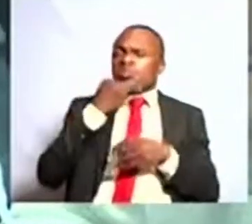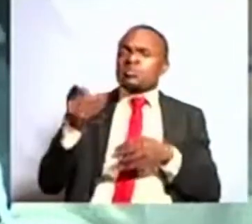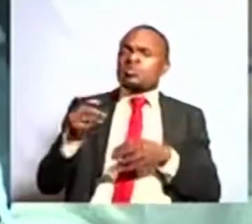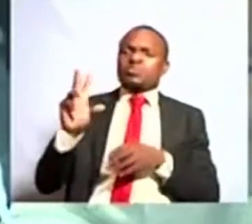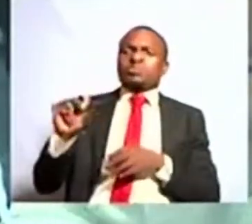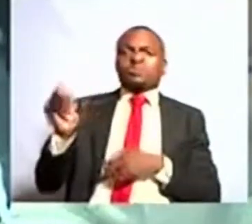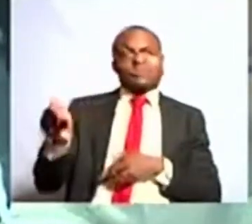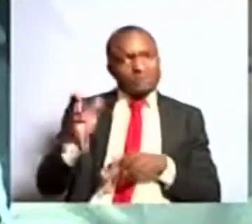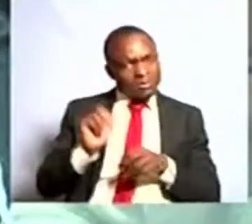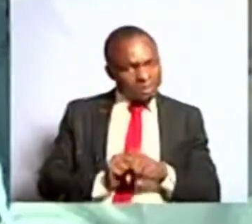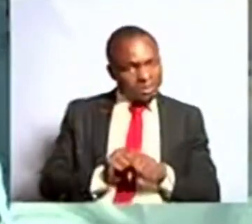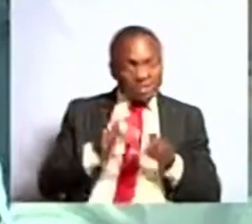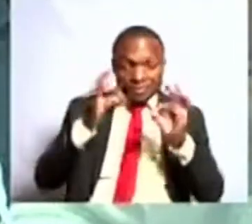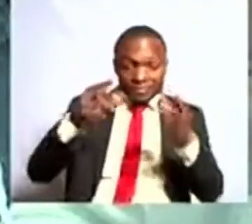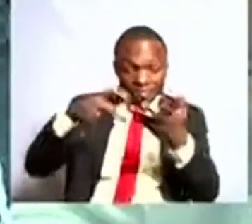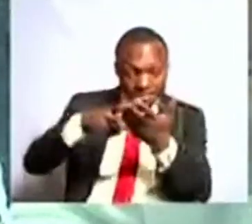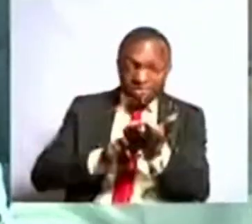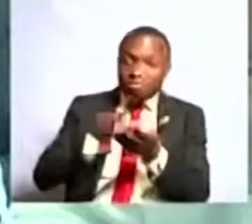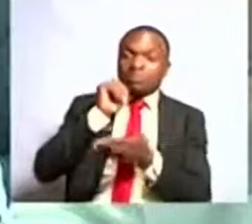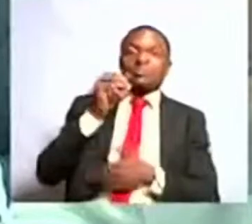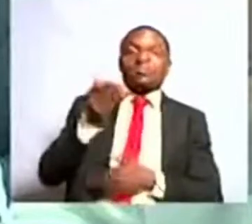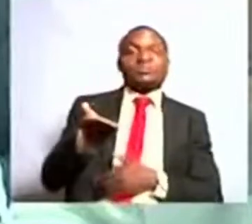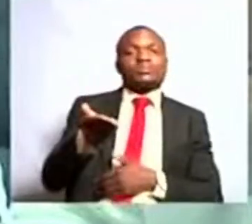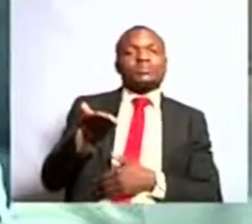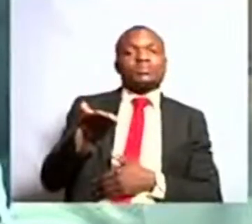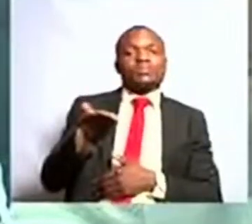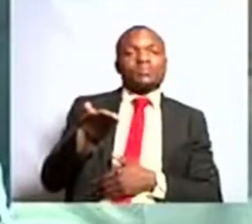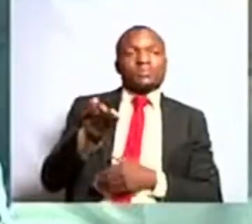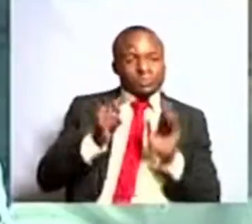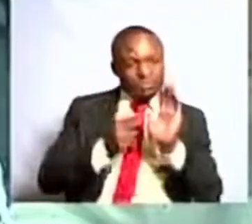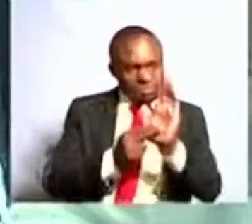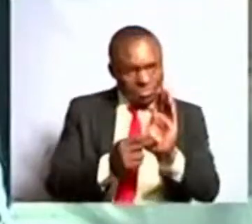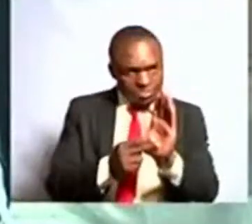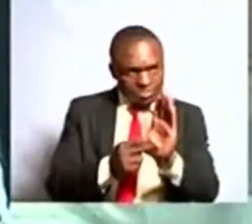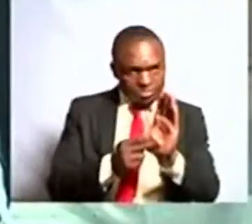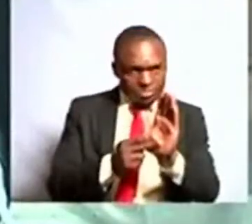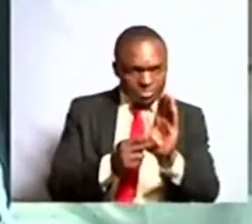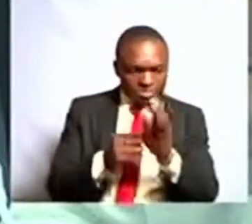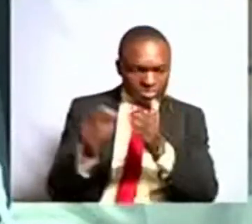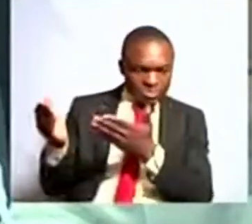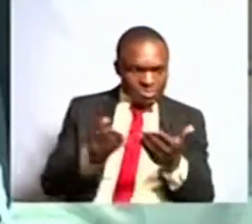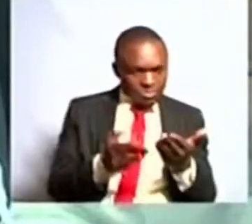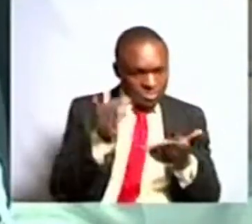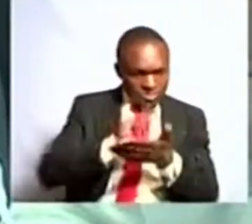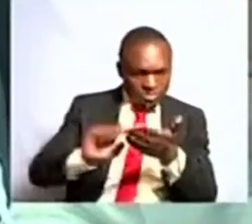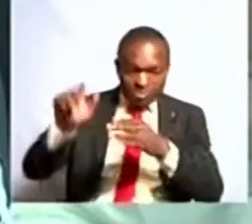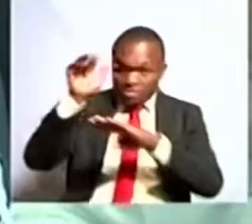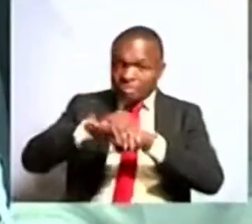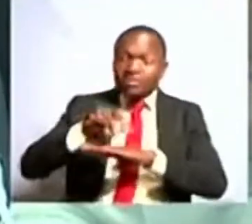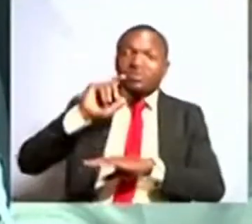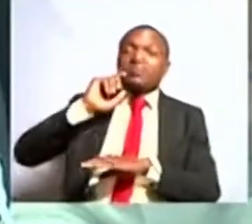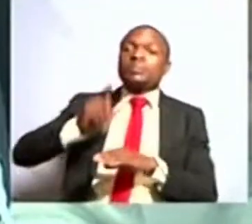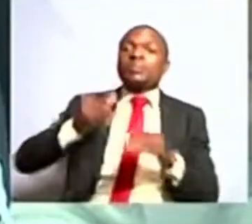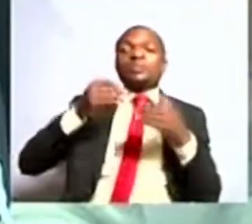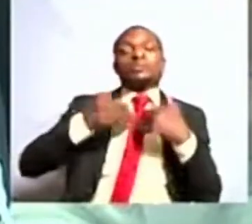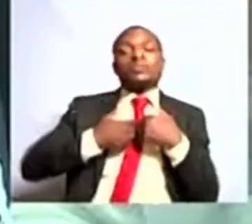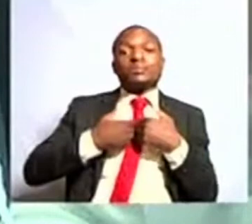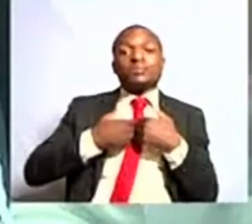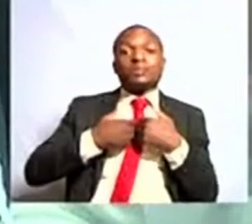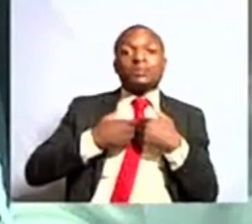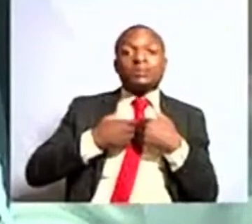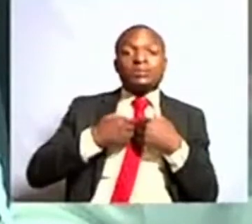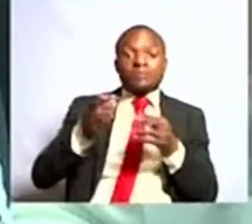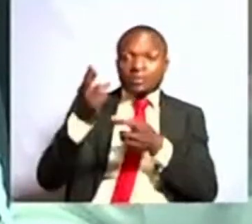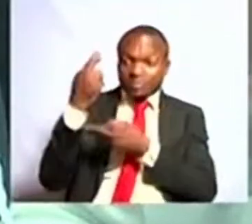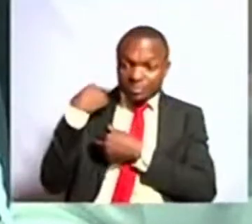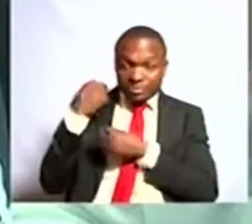that. If a voucher wasn't there, it reappears suddenly, it's written all over in the night. We must have a sense of responsibility,